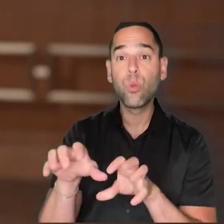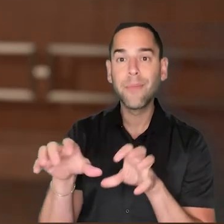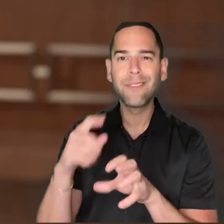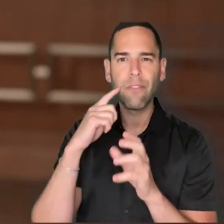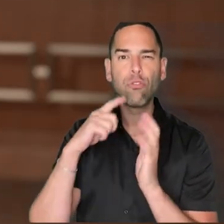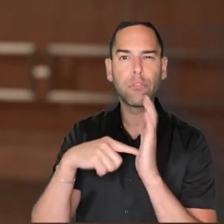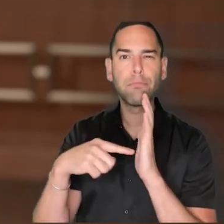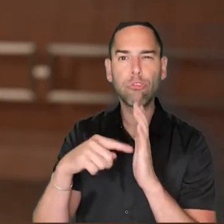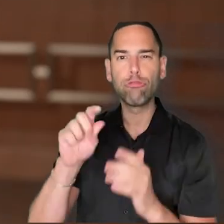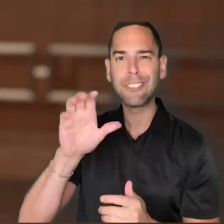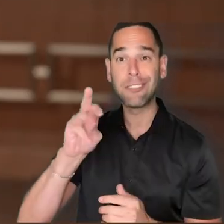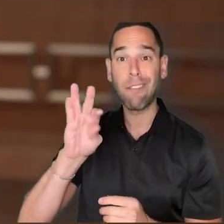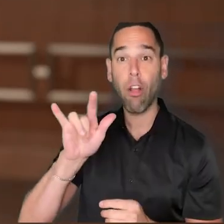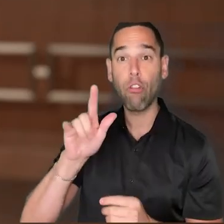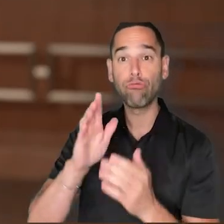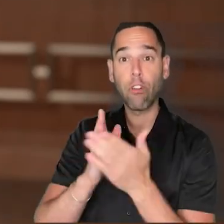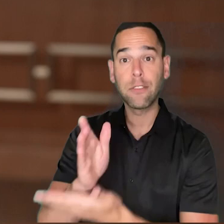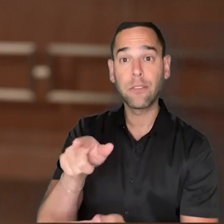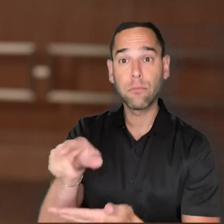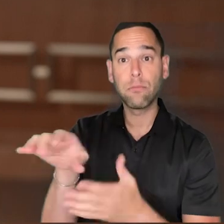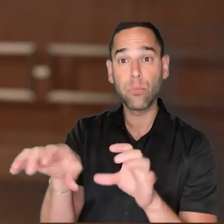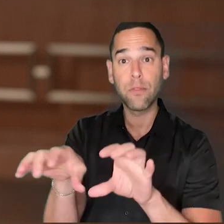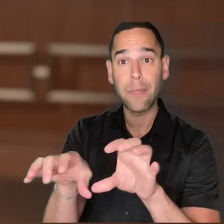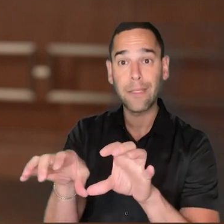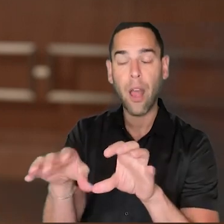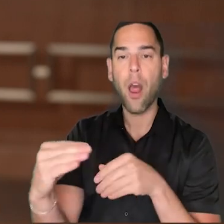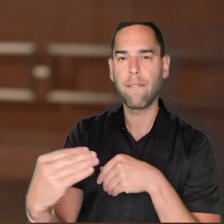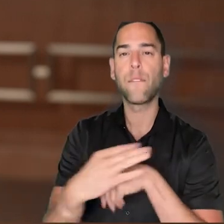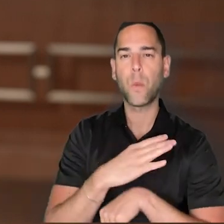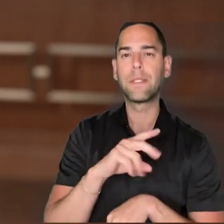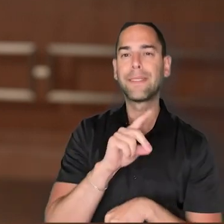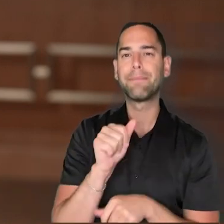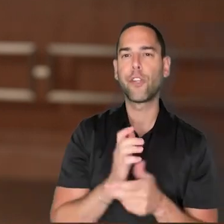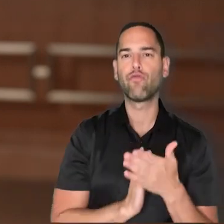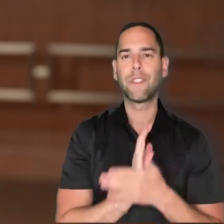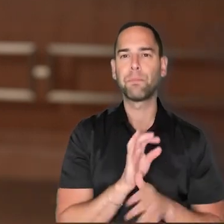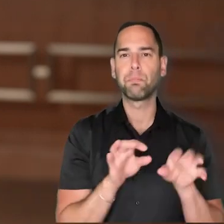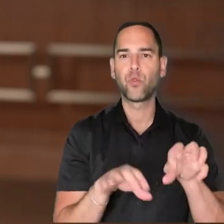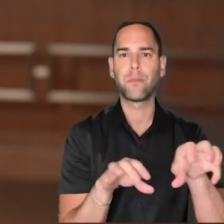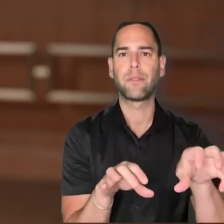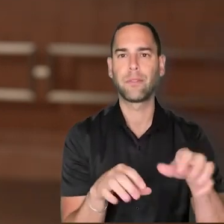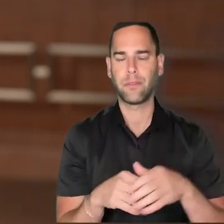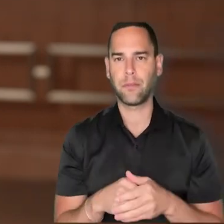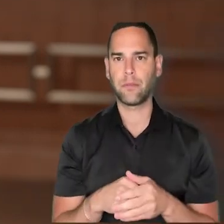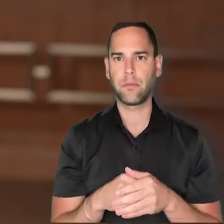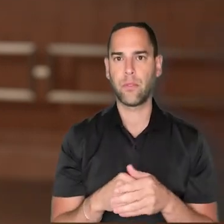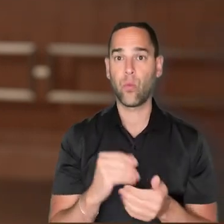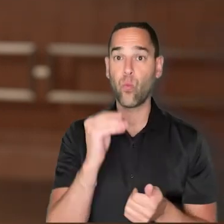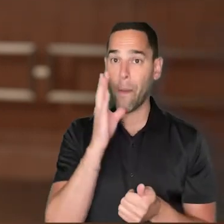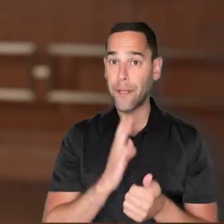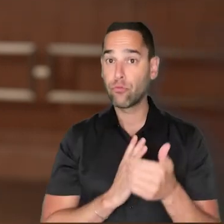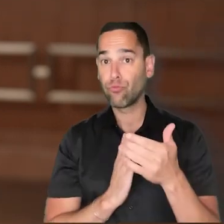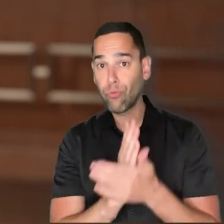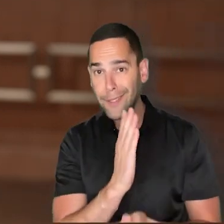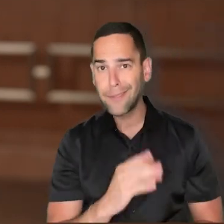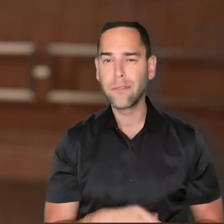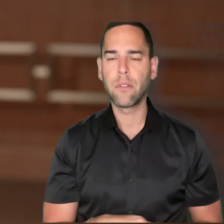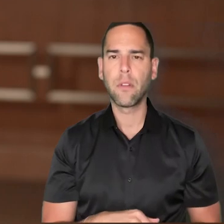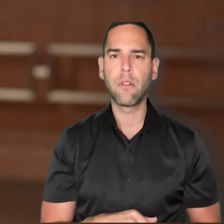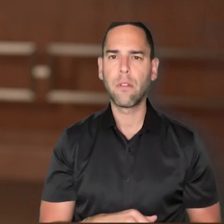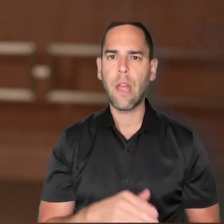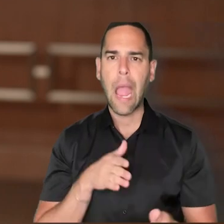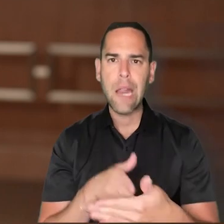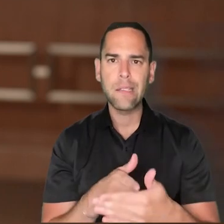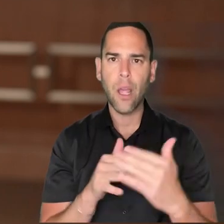other movements. So the civil rights movement, I think, was quite influential for many people for many different reasons. The